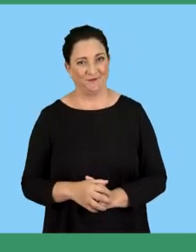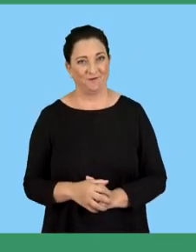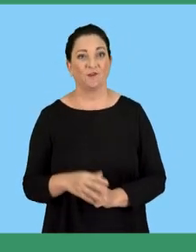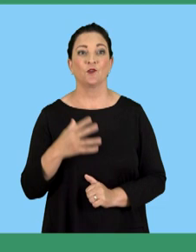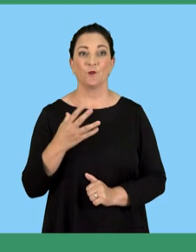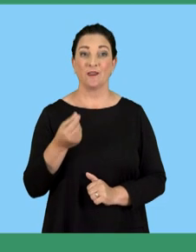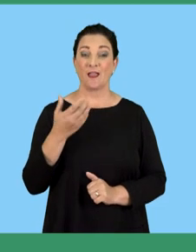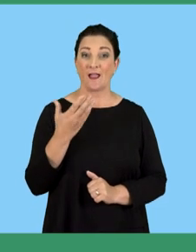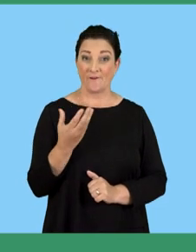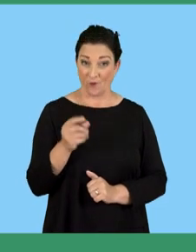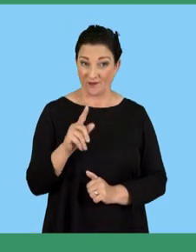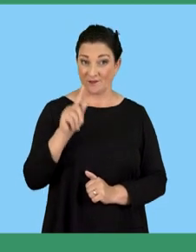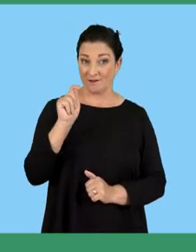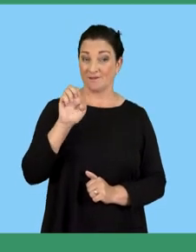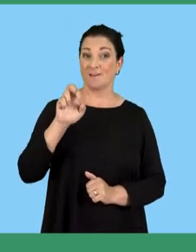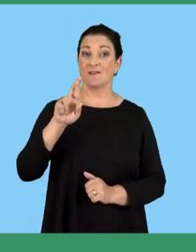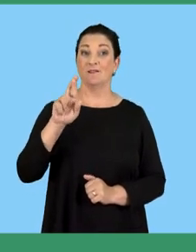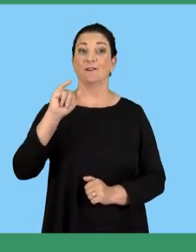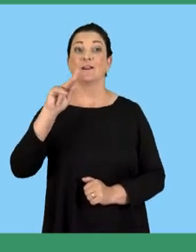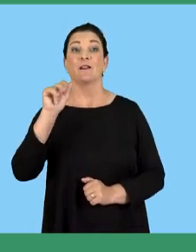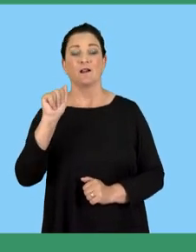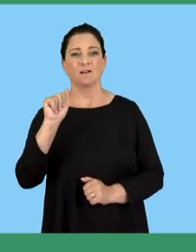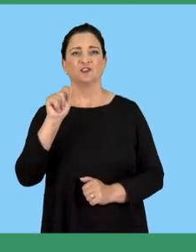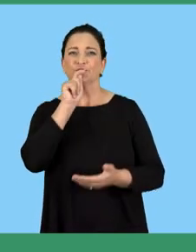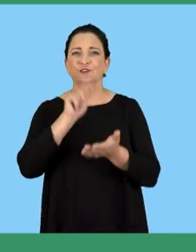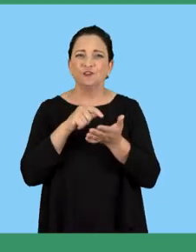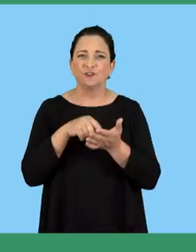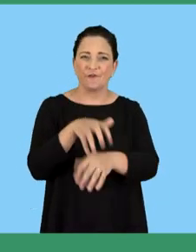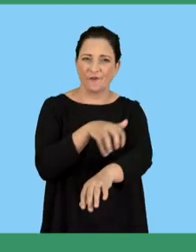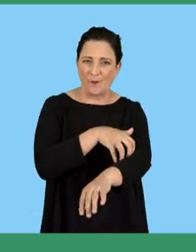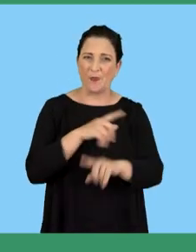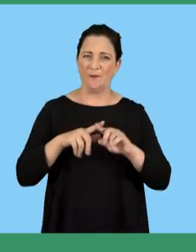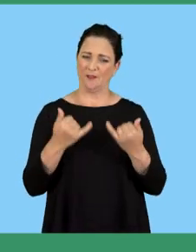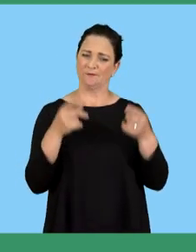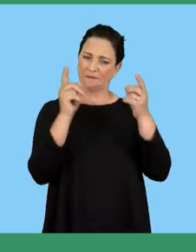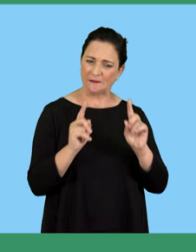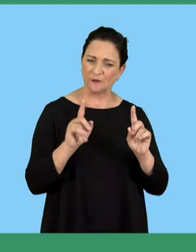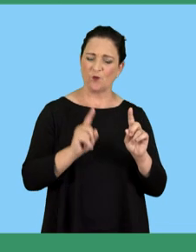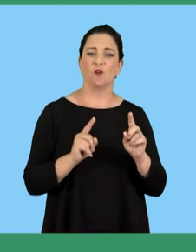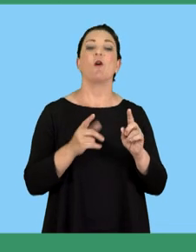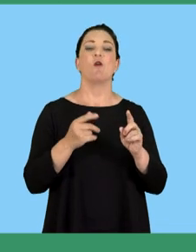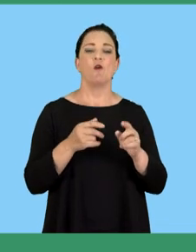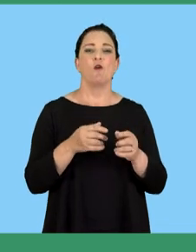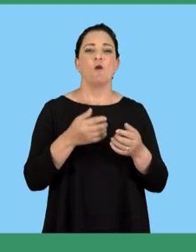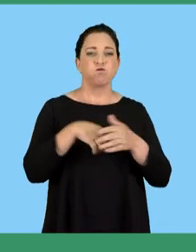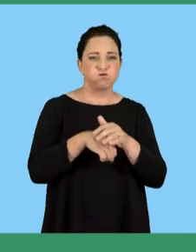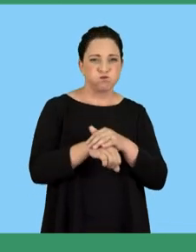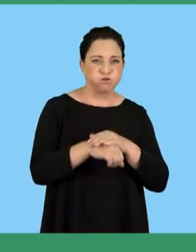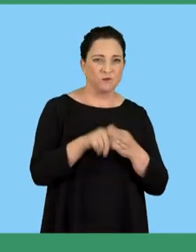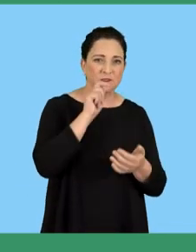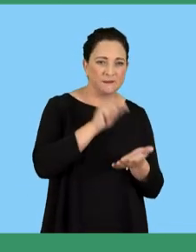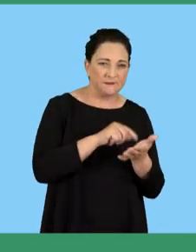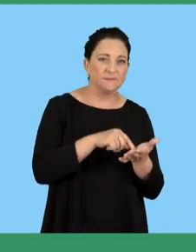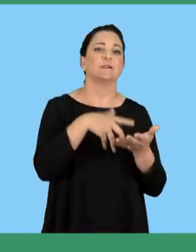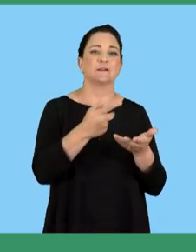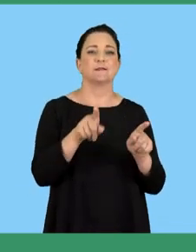have Terrika Chicken Farm. Terrika Chicken Farm specializes in breeding and selling chickens.